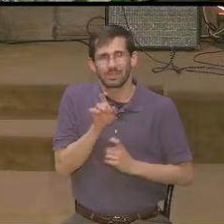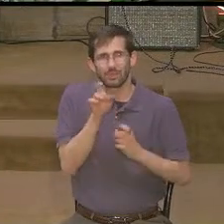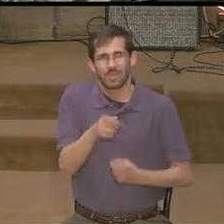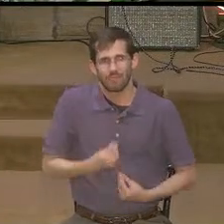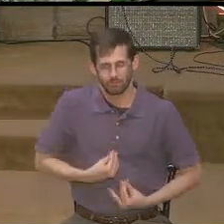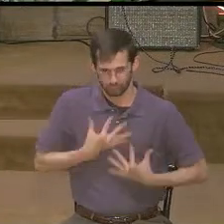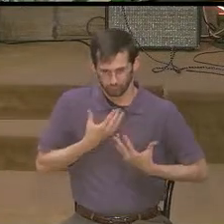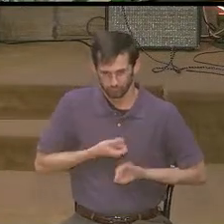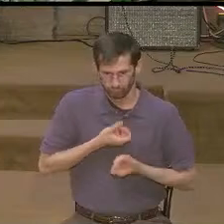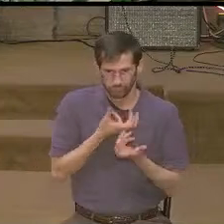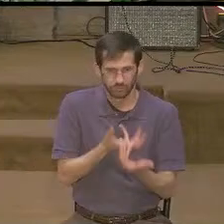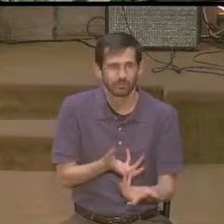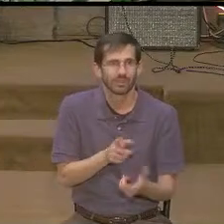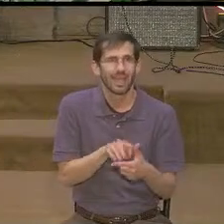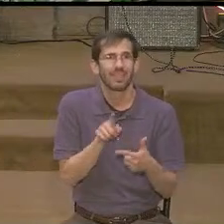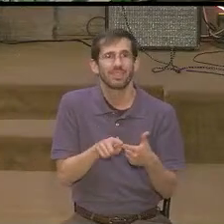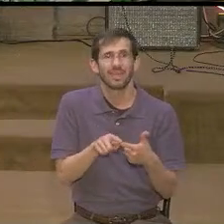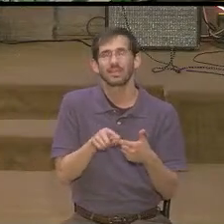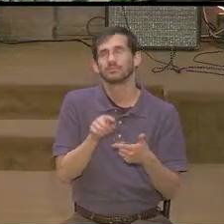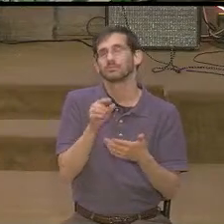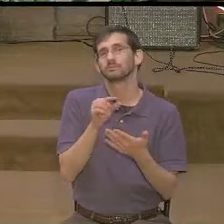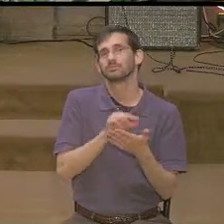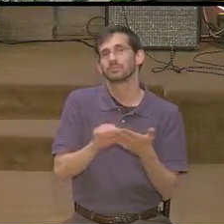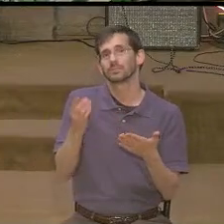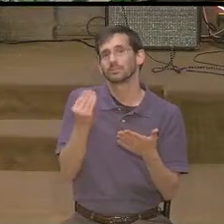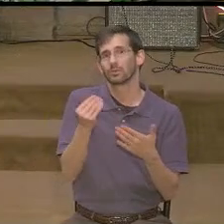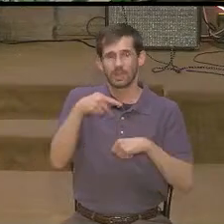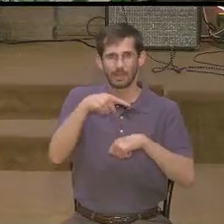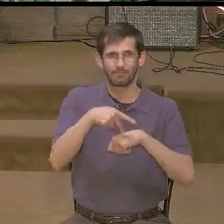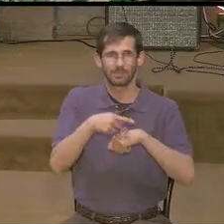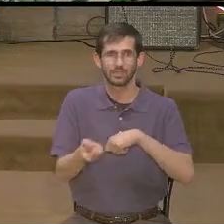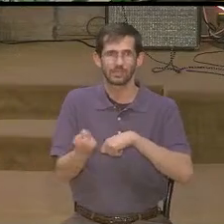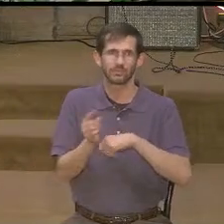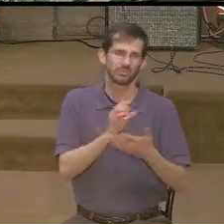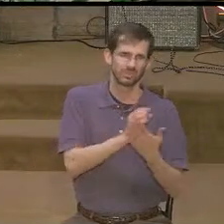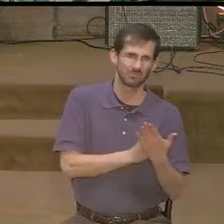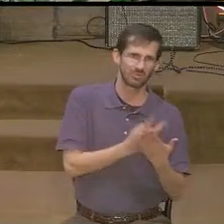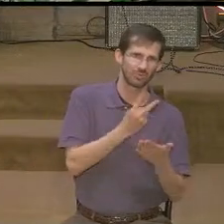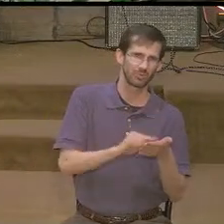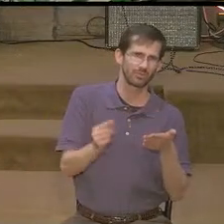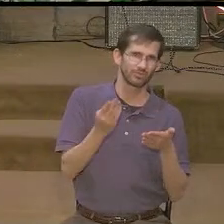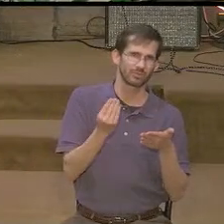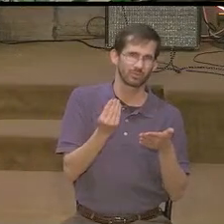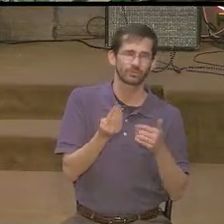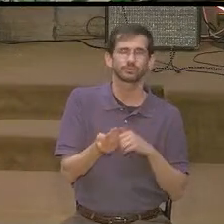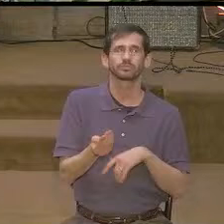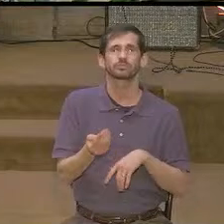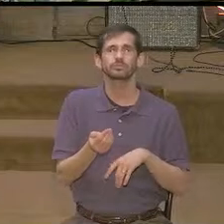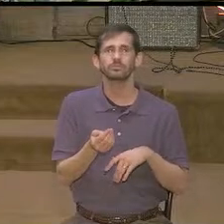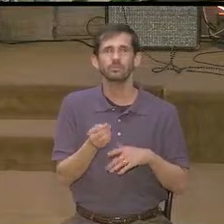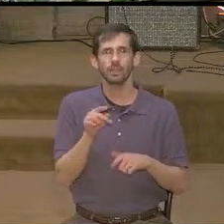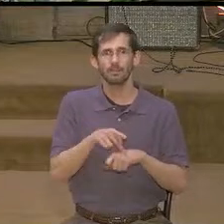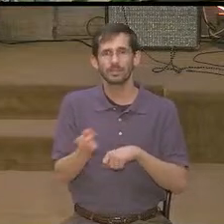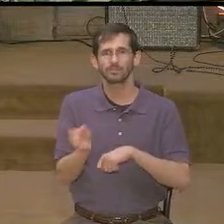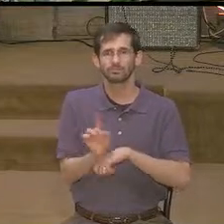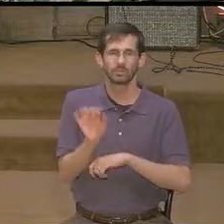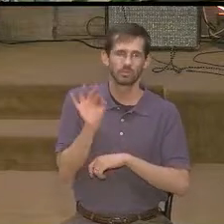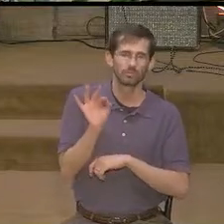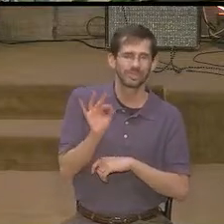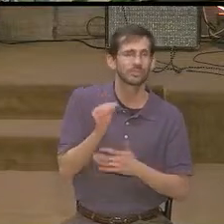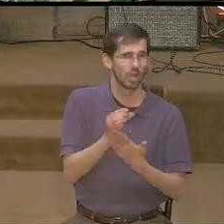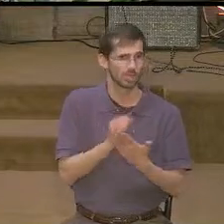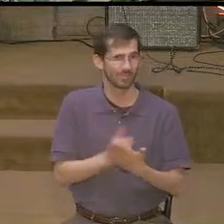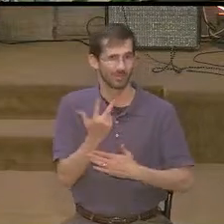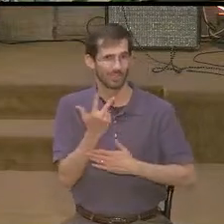Peter then preaches in verse 14 of chapter 2, and then he preaches in chapter 3, and now the church is